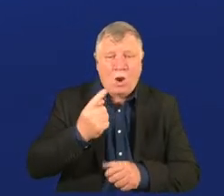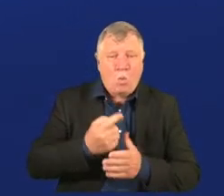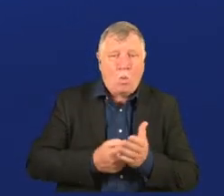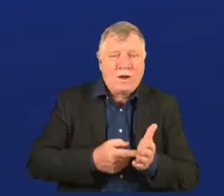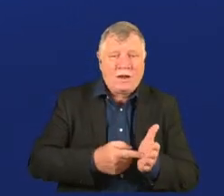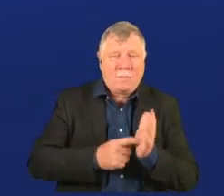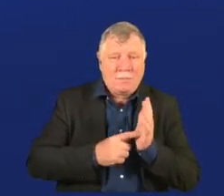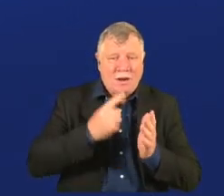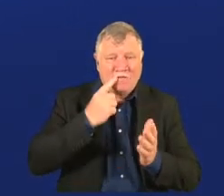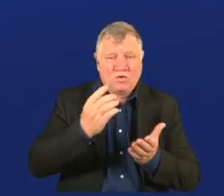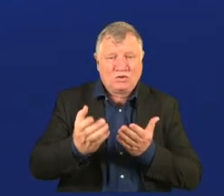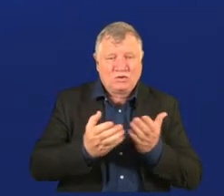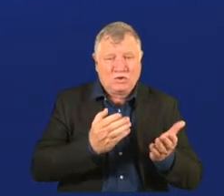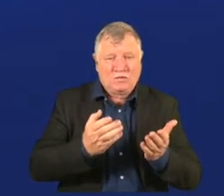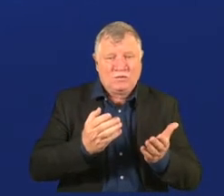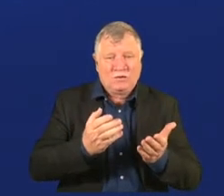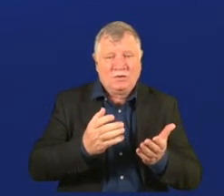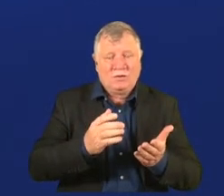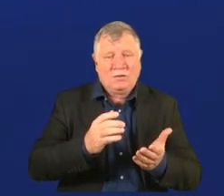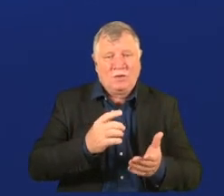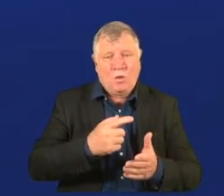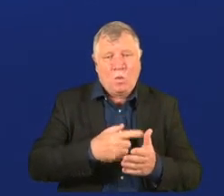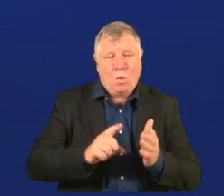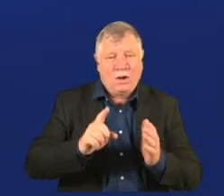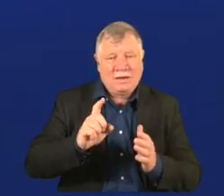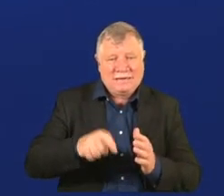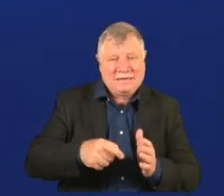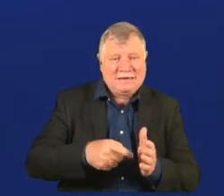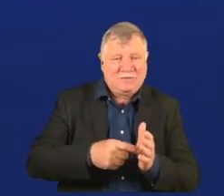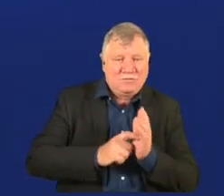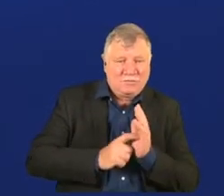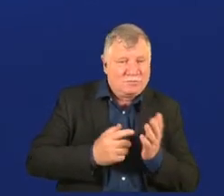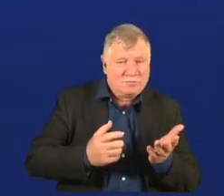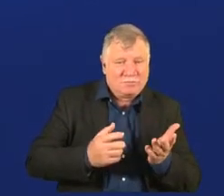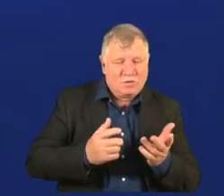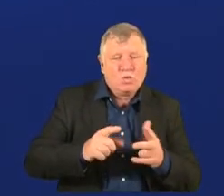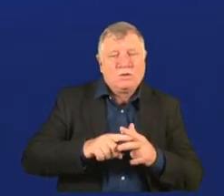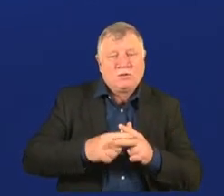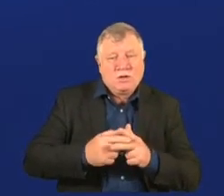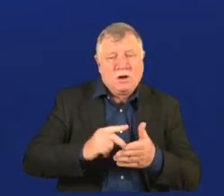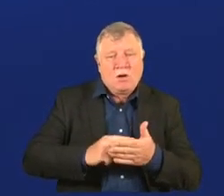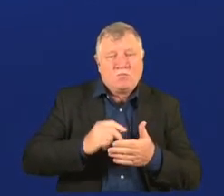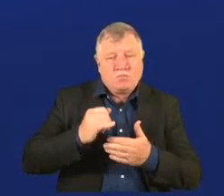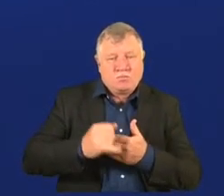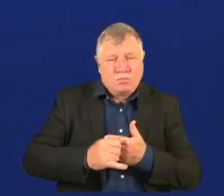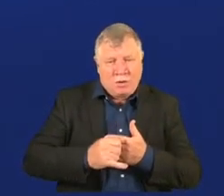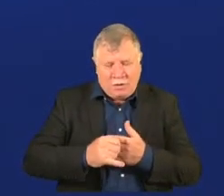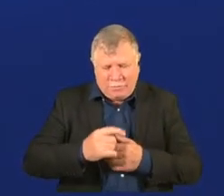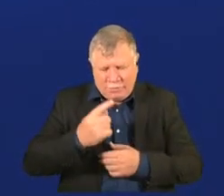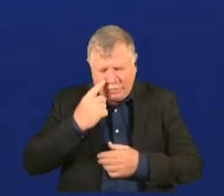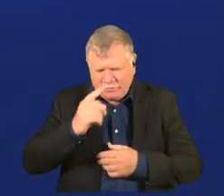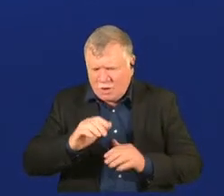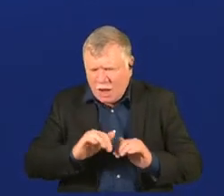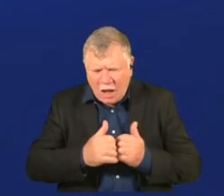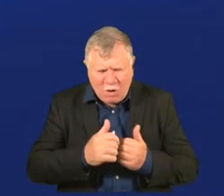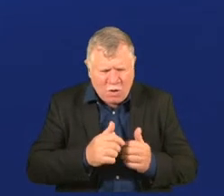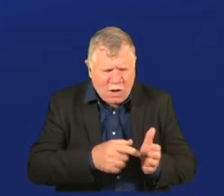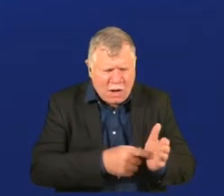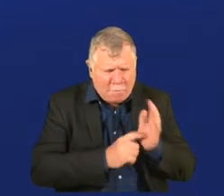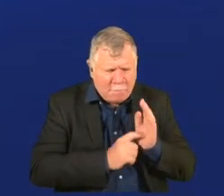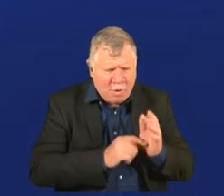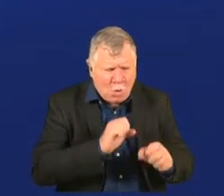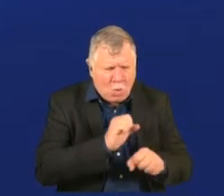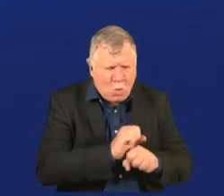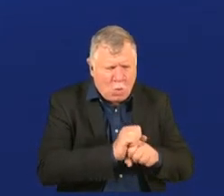those services that the workforce is required for. So we started the project by modeling the demand for different healthcare